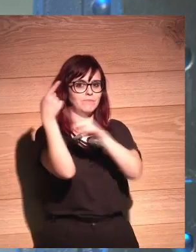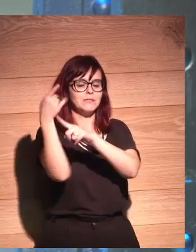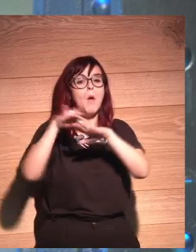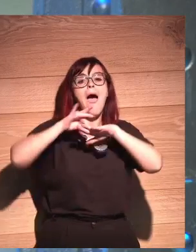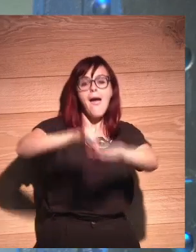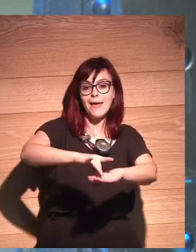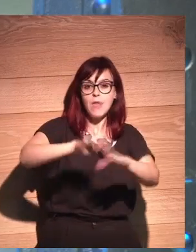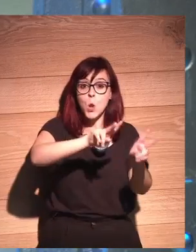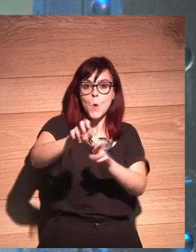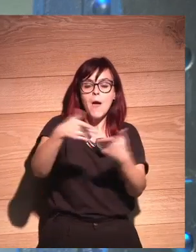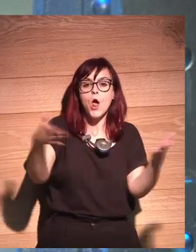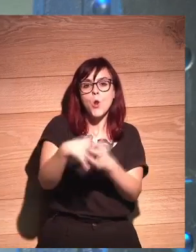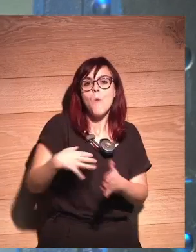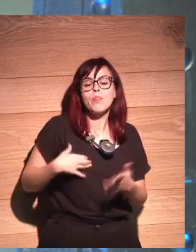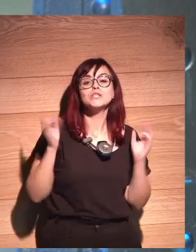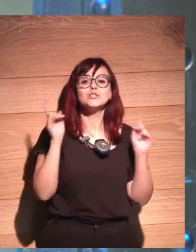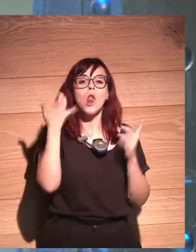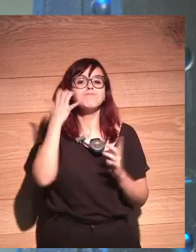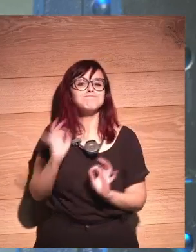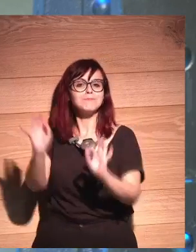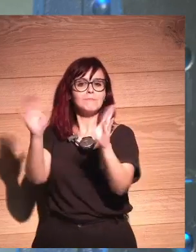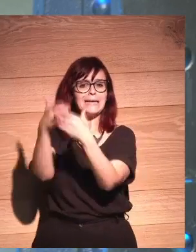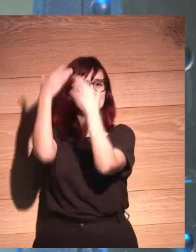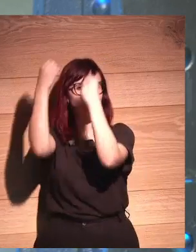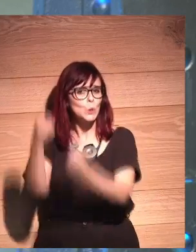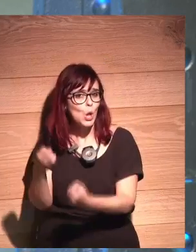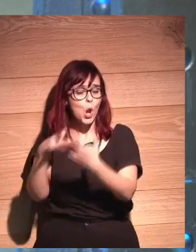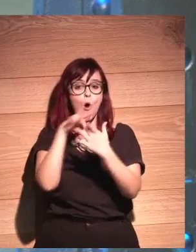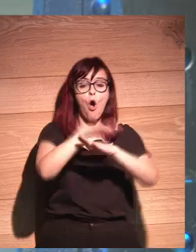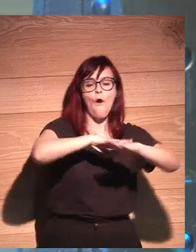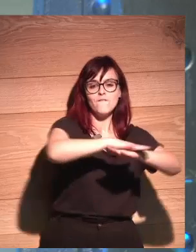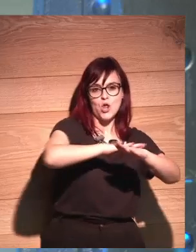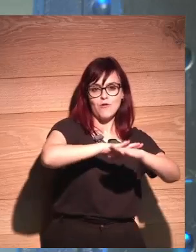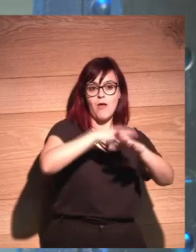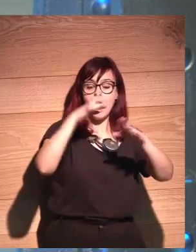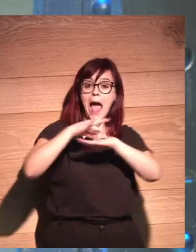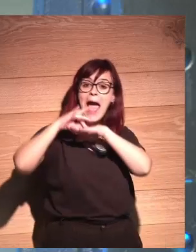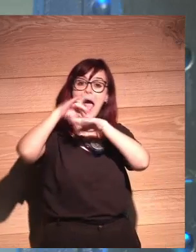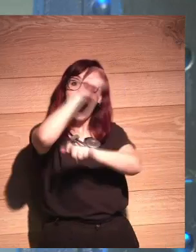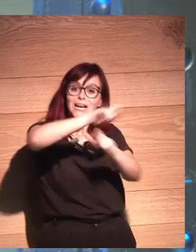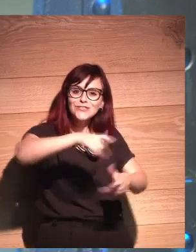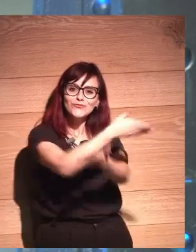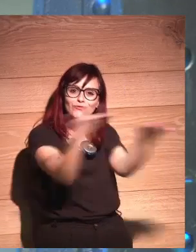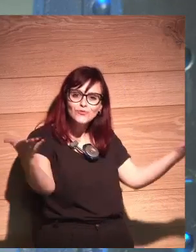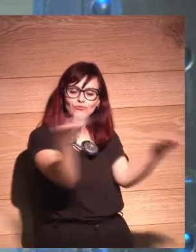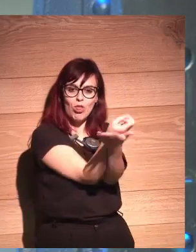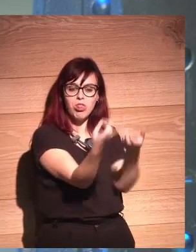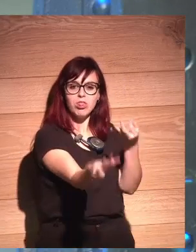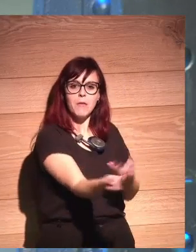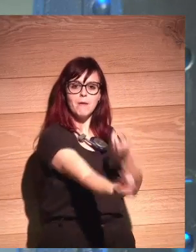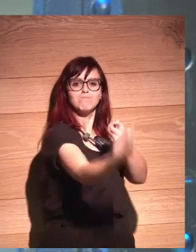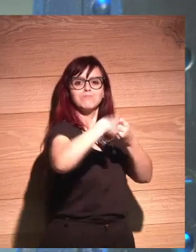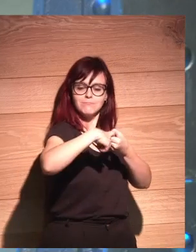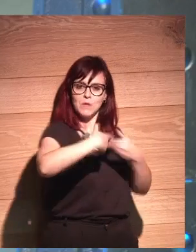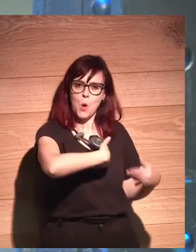want. If we want to be successful, this new agenda can be key for the governments